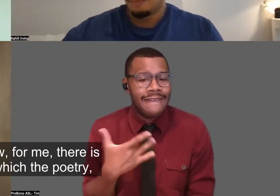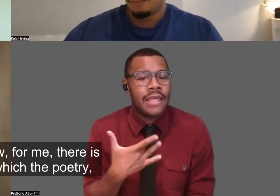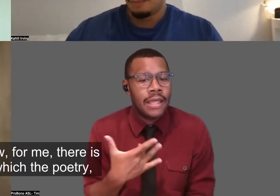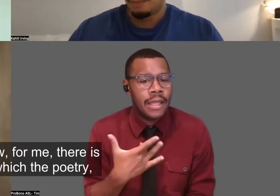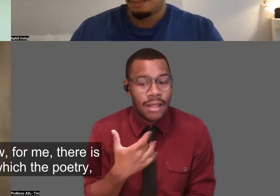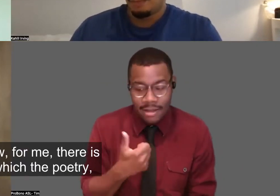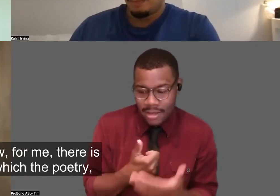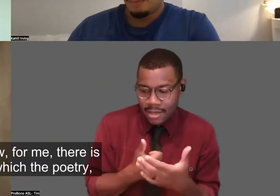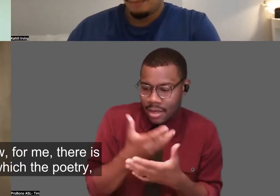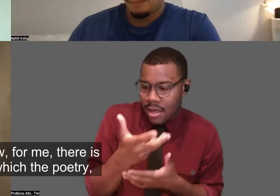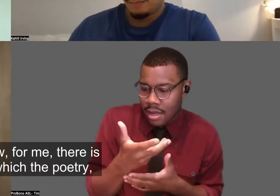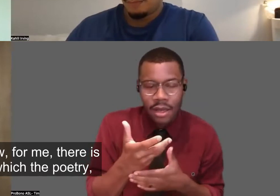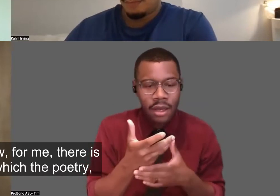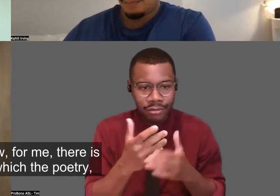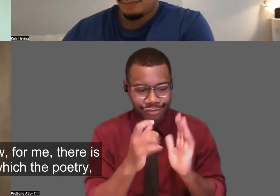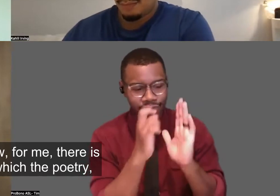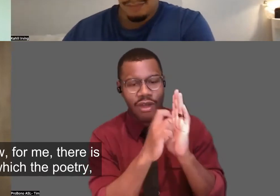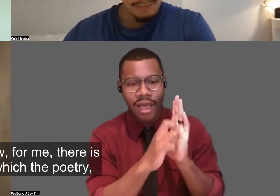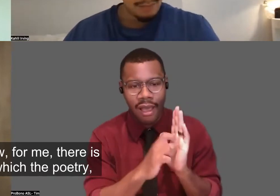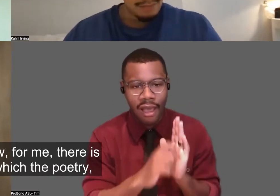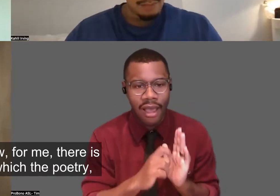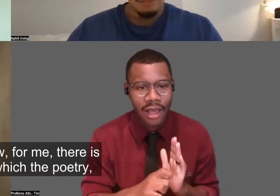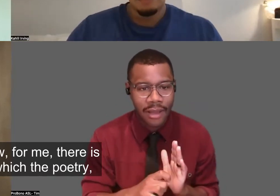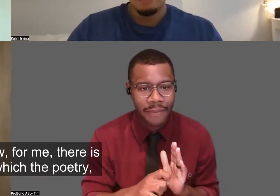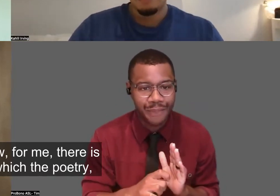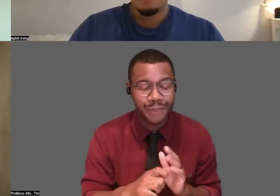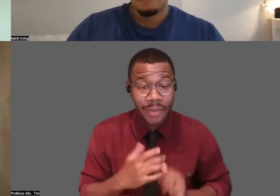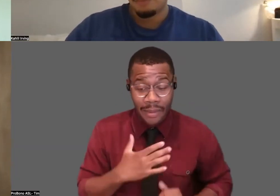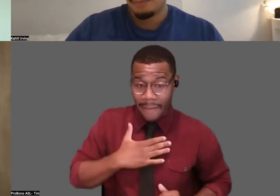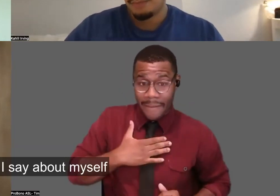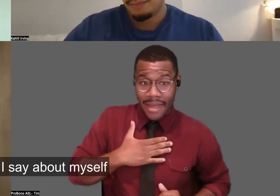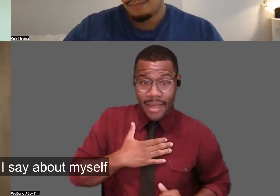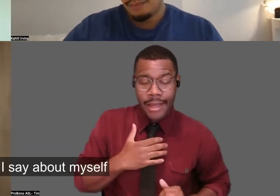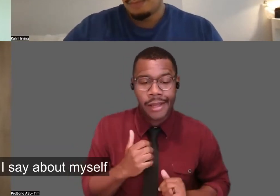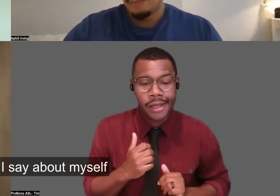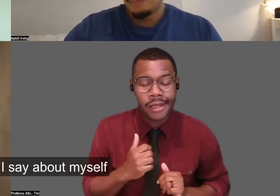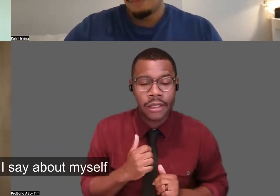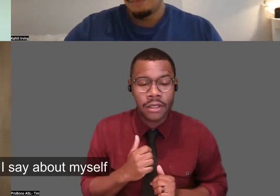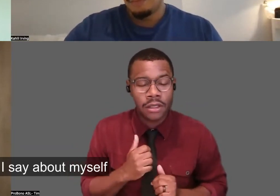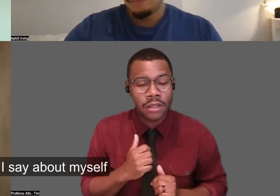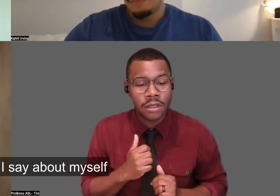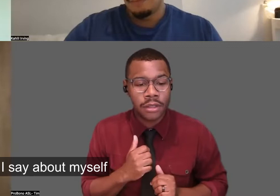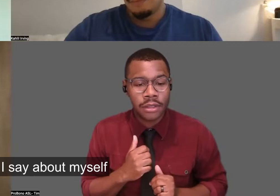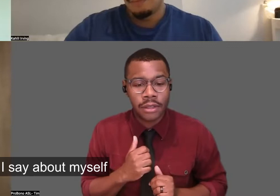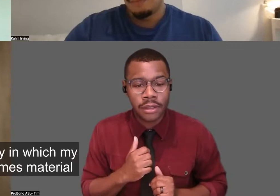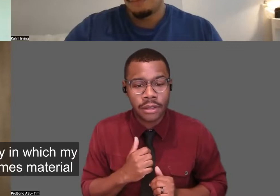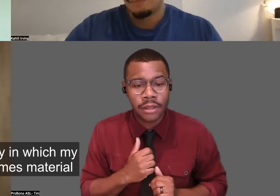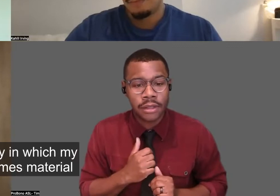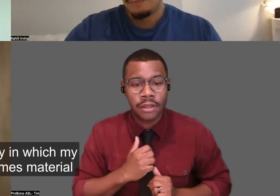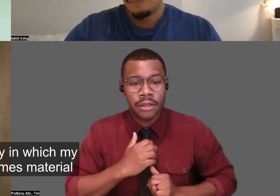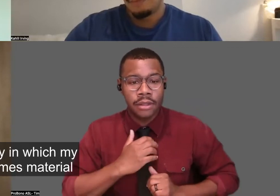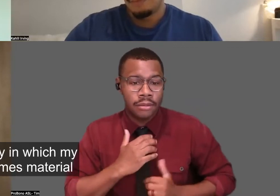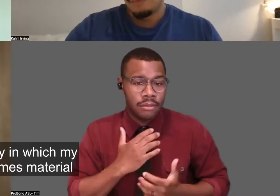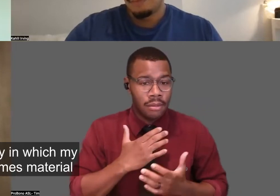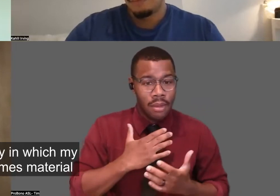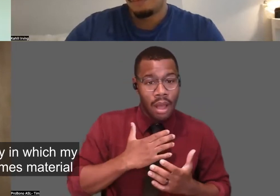you know, for me, there is a sense in which the poetry, the words that I say about myself, or the way in